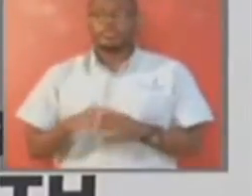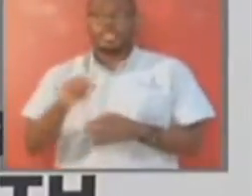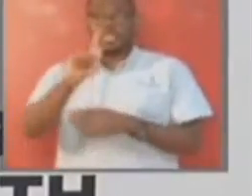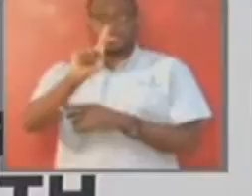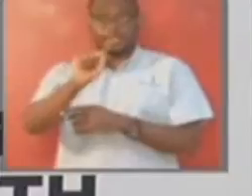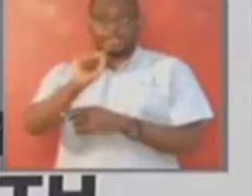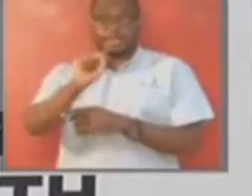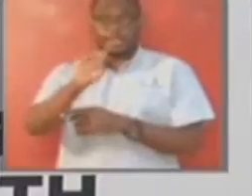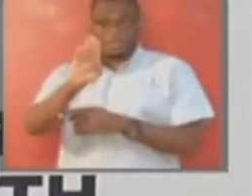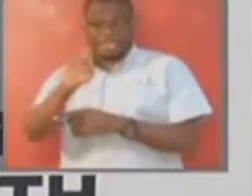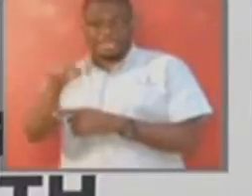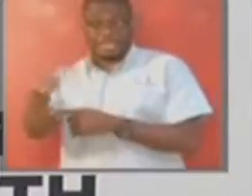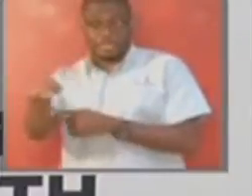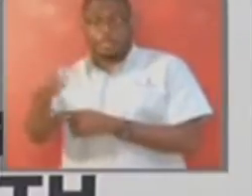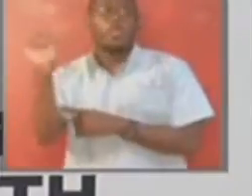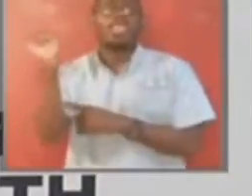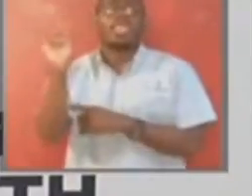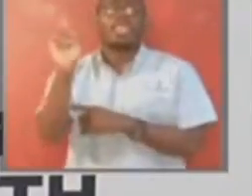am not